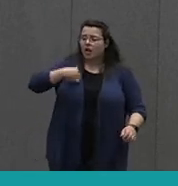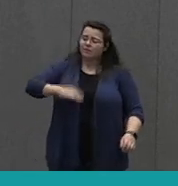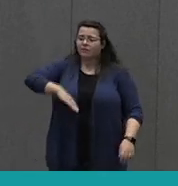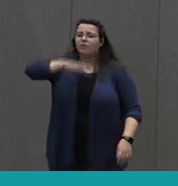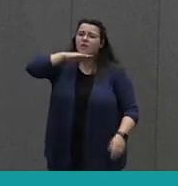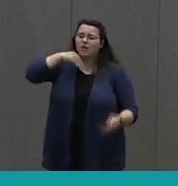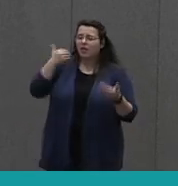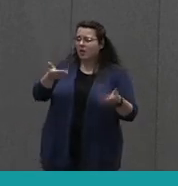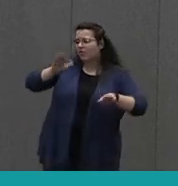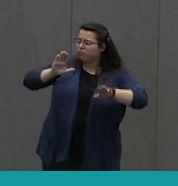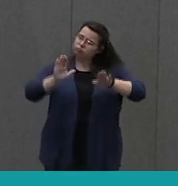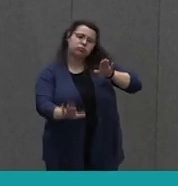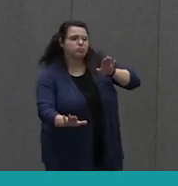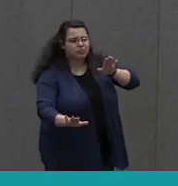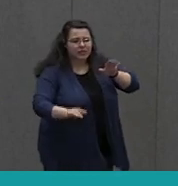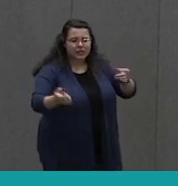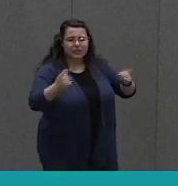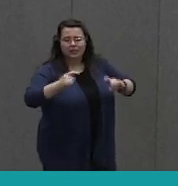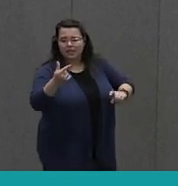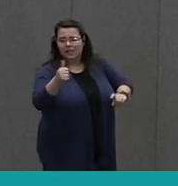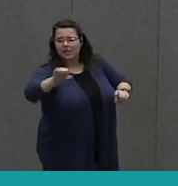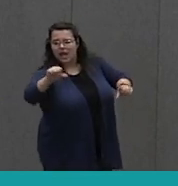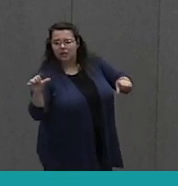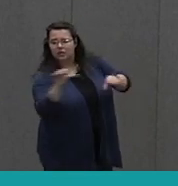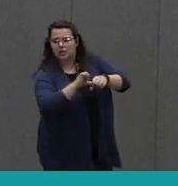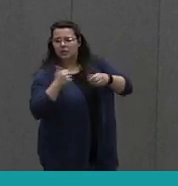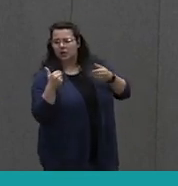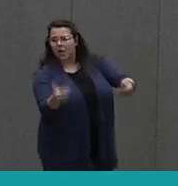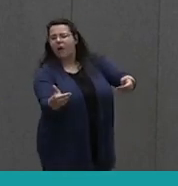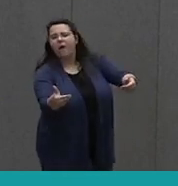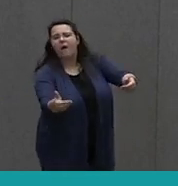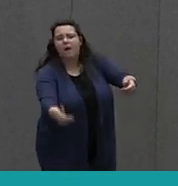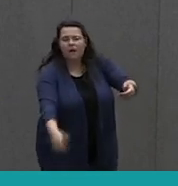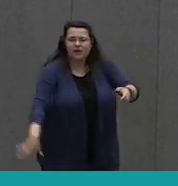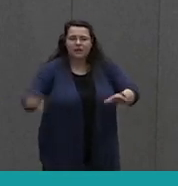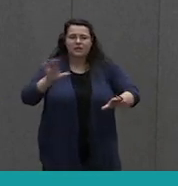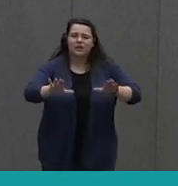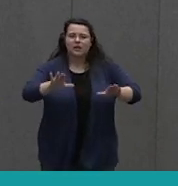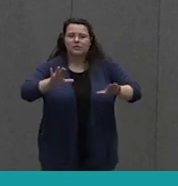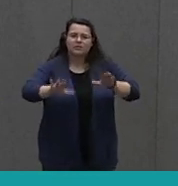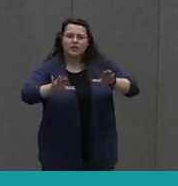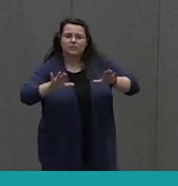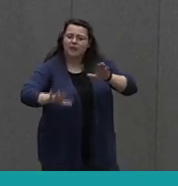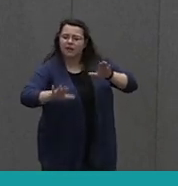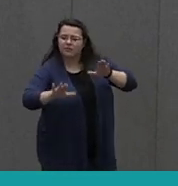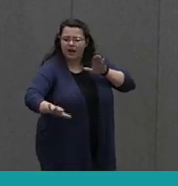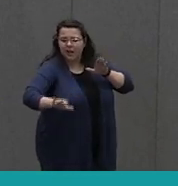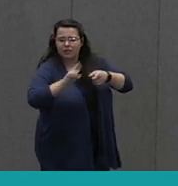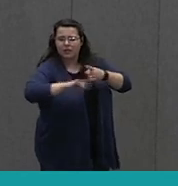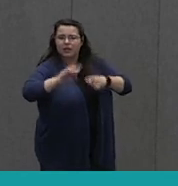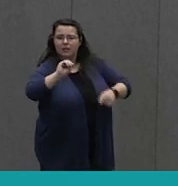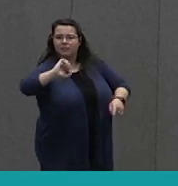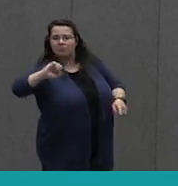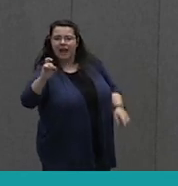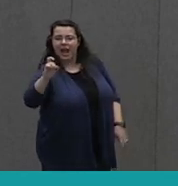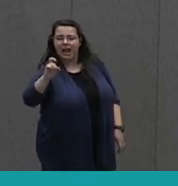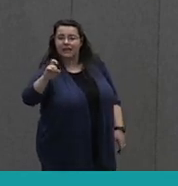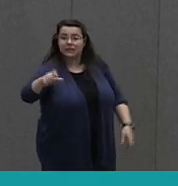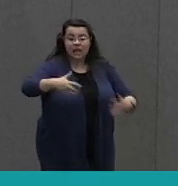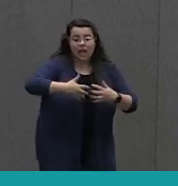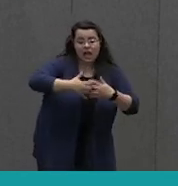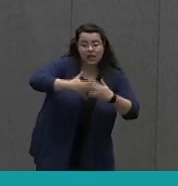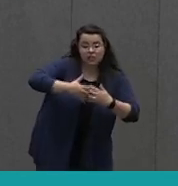Crew, get me to the curb. Lights, blink. Brakes, squeal.